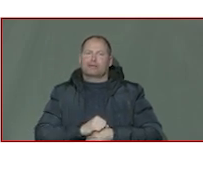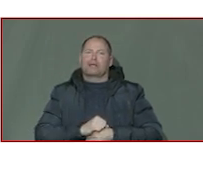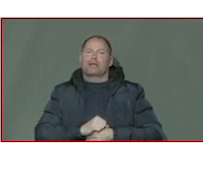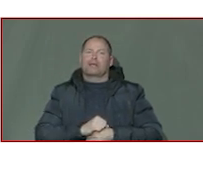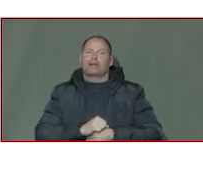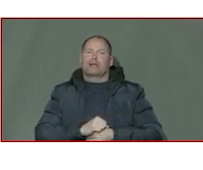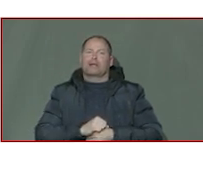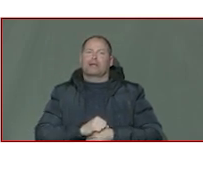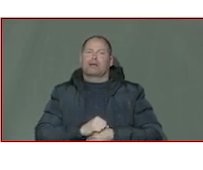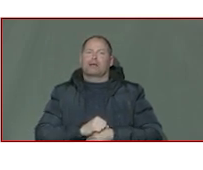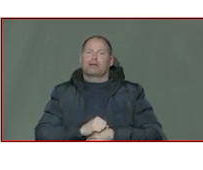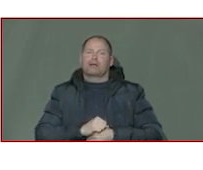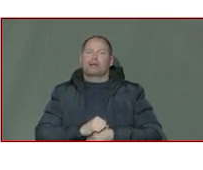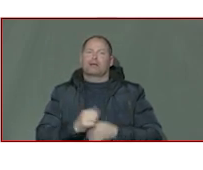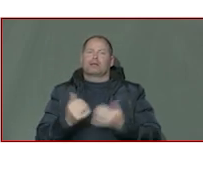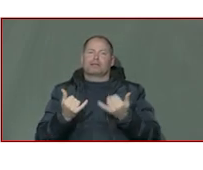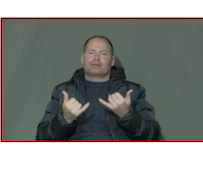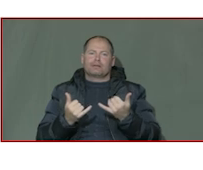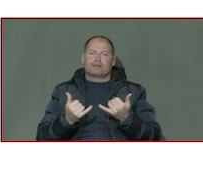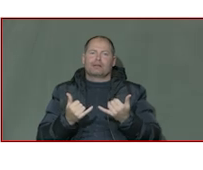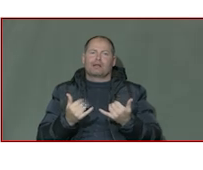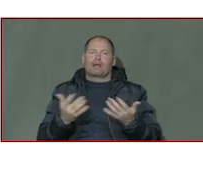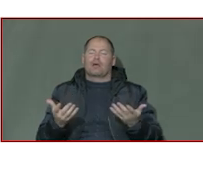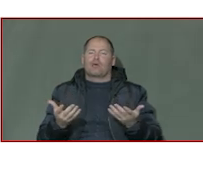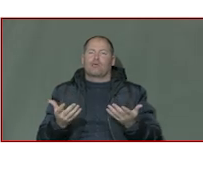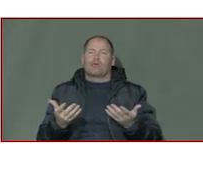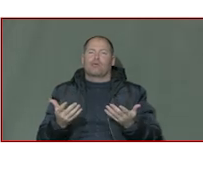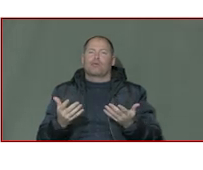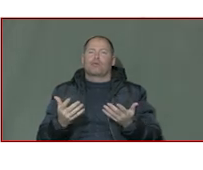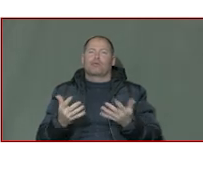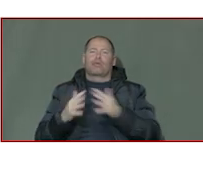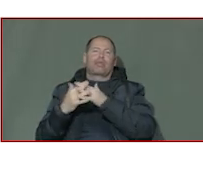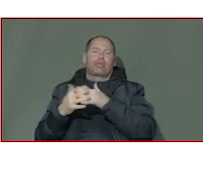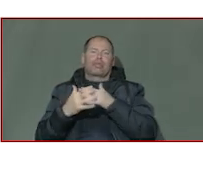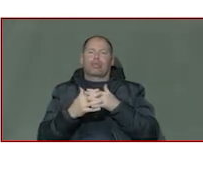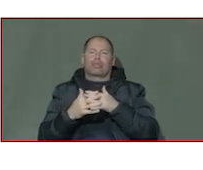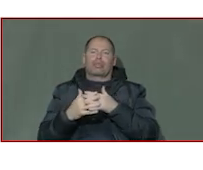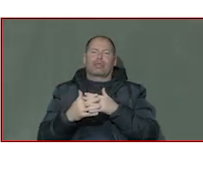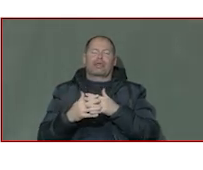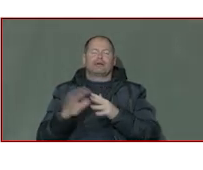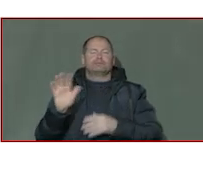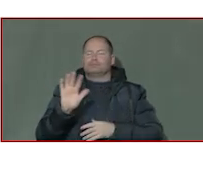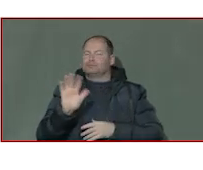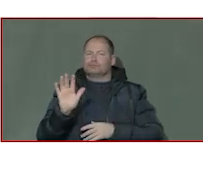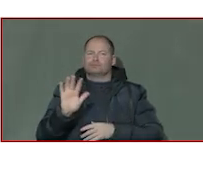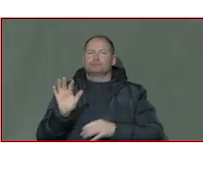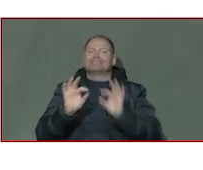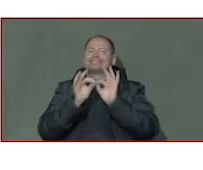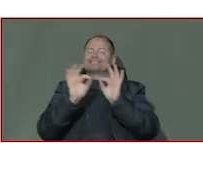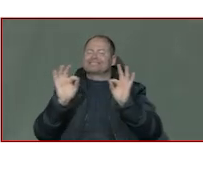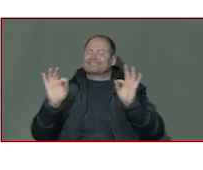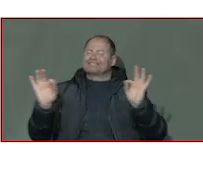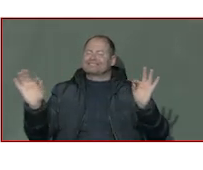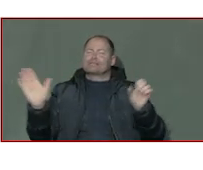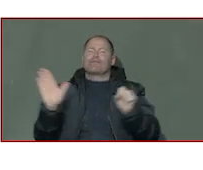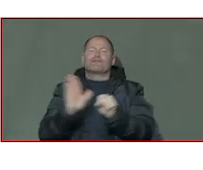ribose, not deoxyribose, ribose. Do you understand? Also,